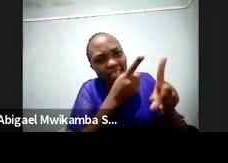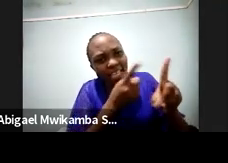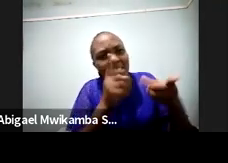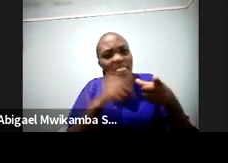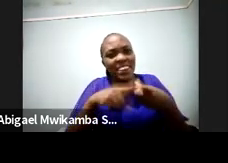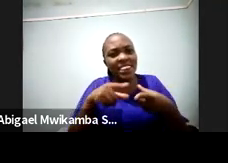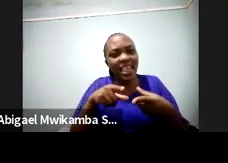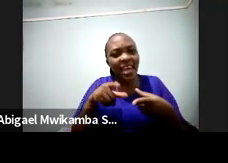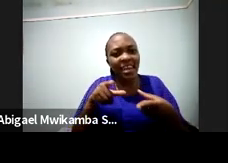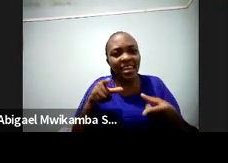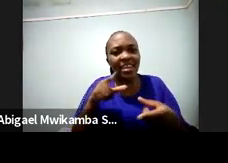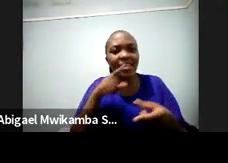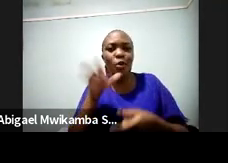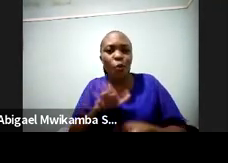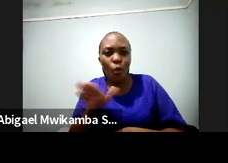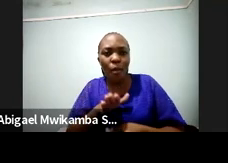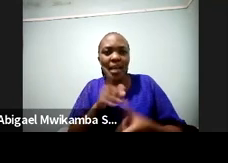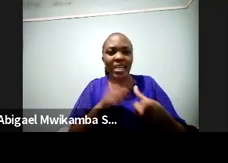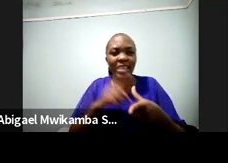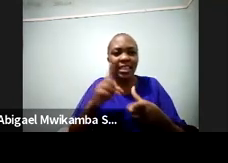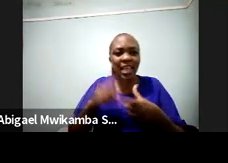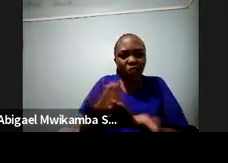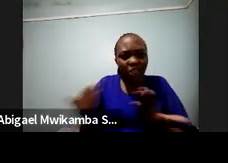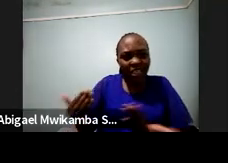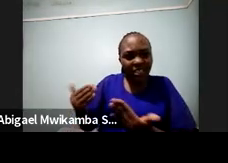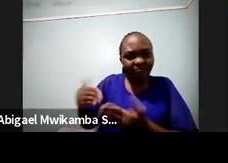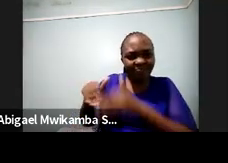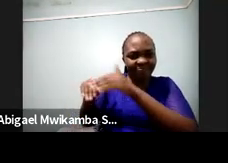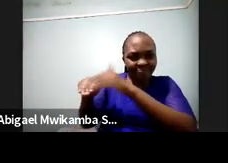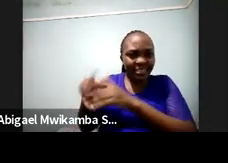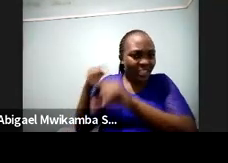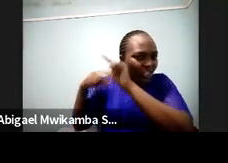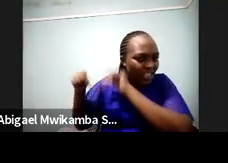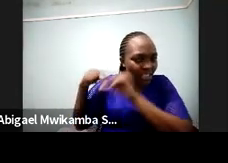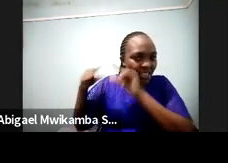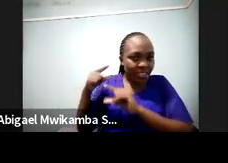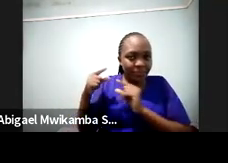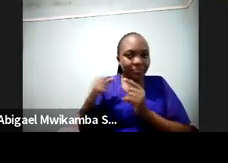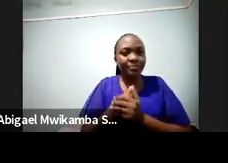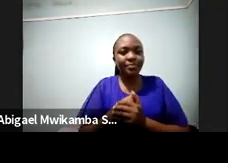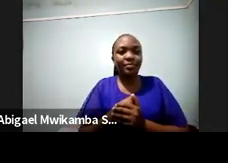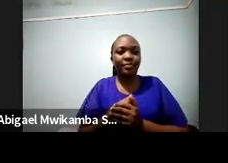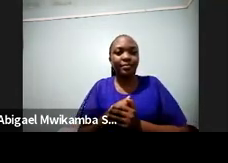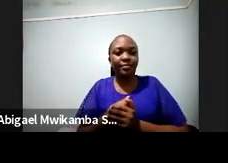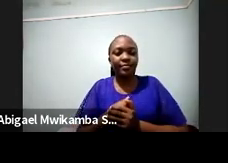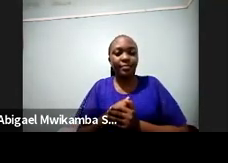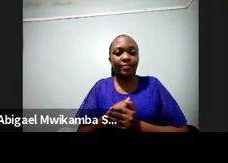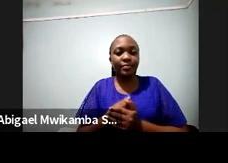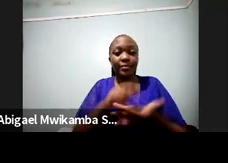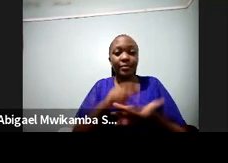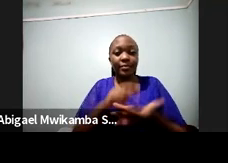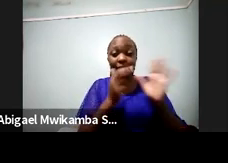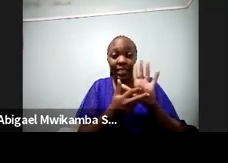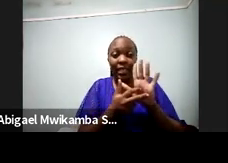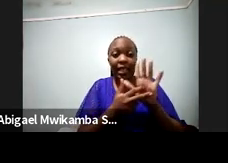future, depending on how far you can see and the kind of horizon you're looking at and the magnanimity of your dream, it could